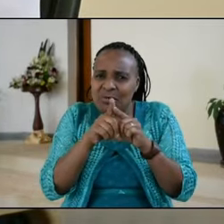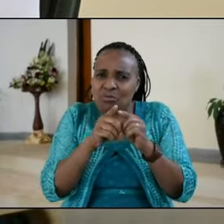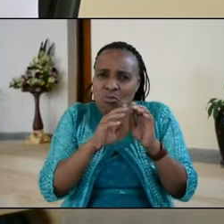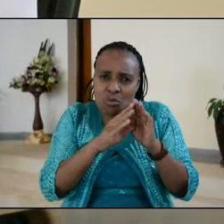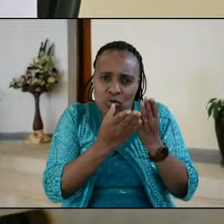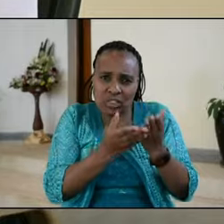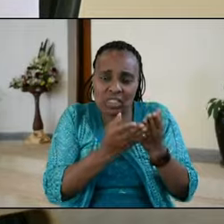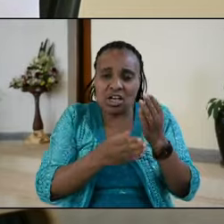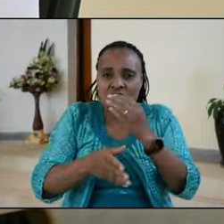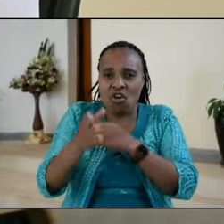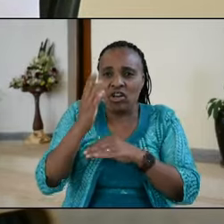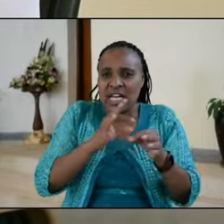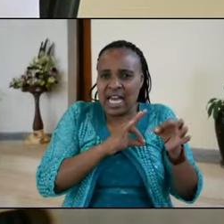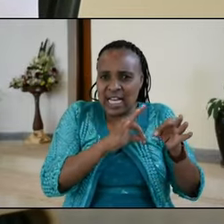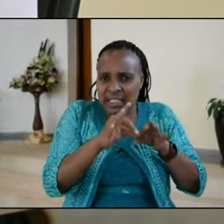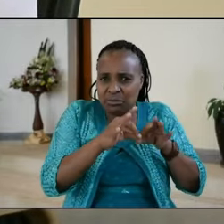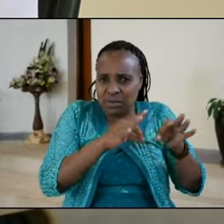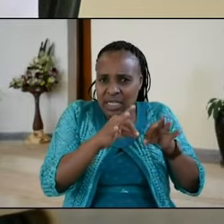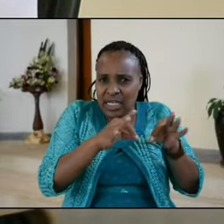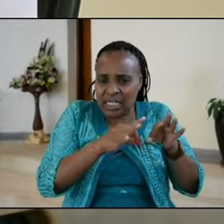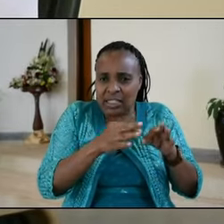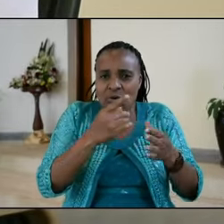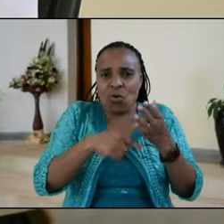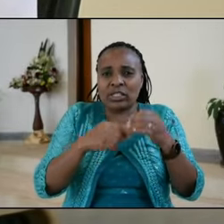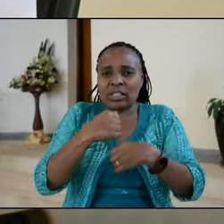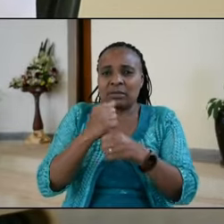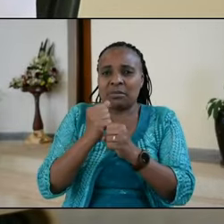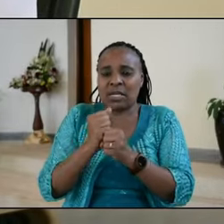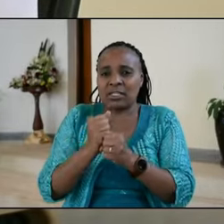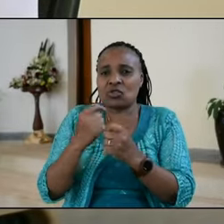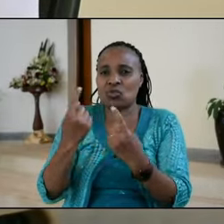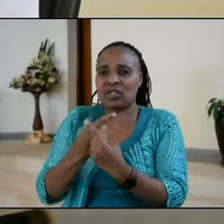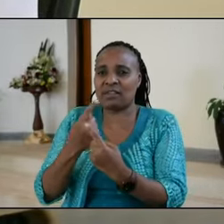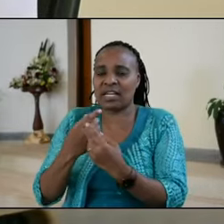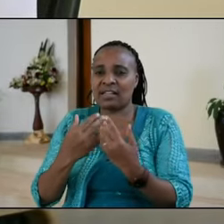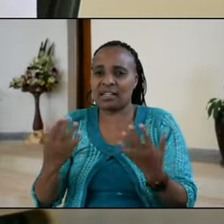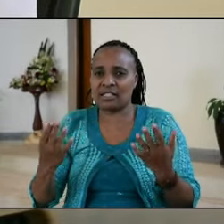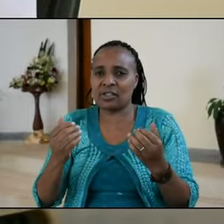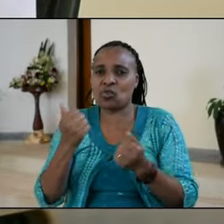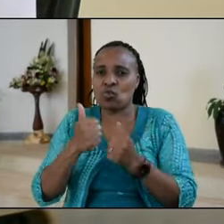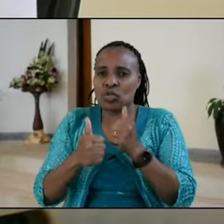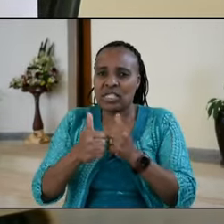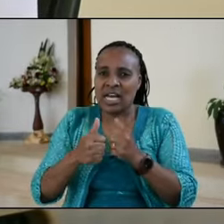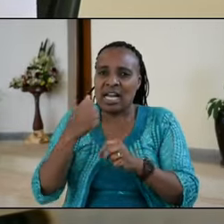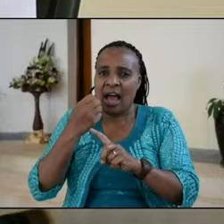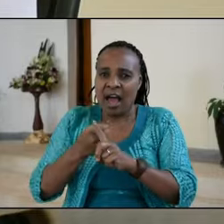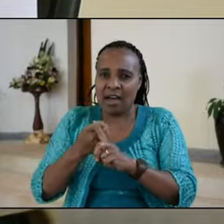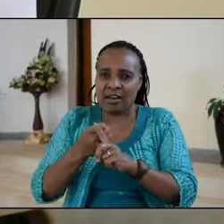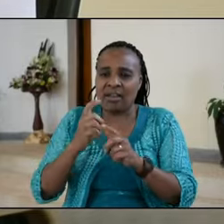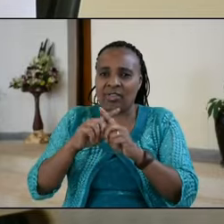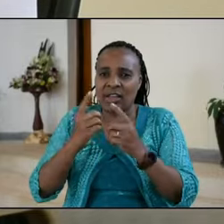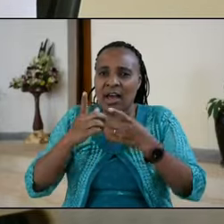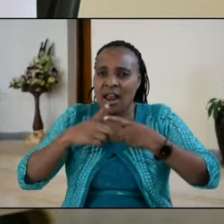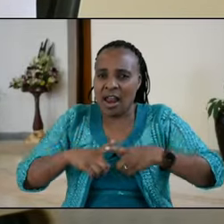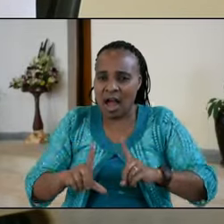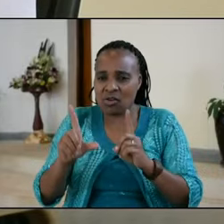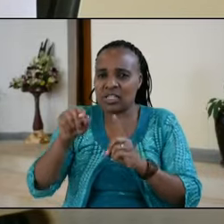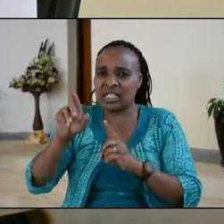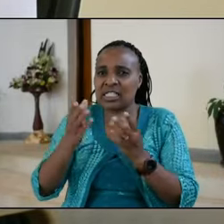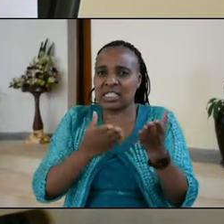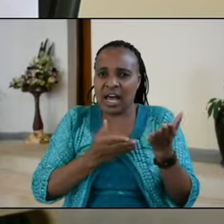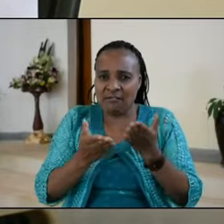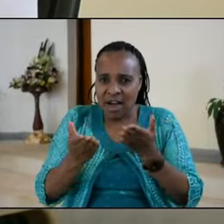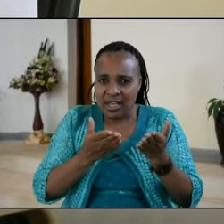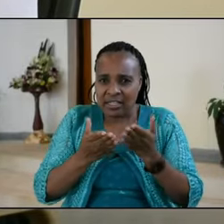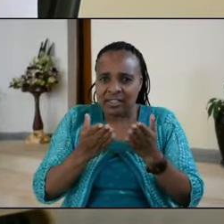God explains what is meant by the various things that are difficult, yeah. and he allows his servants to learn of him. He